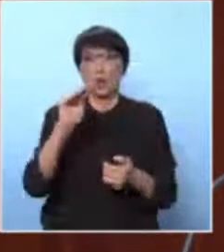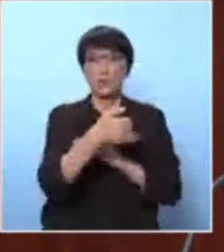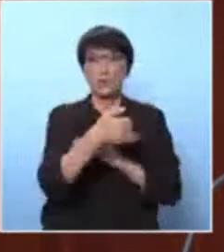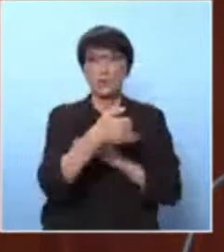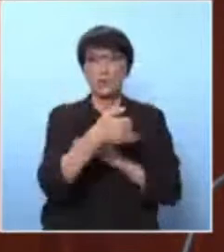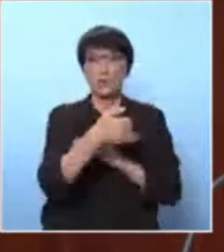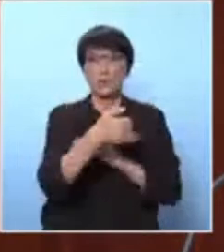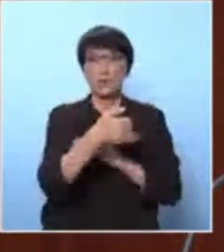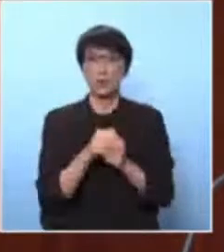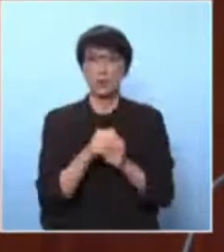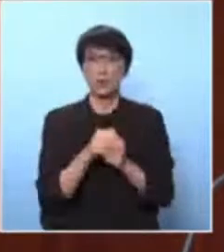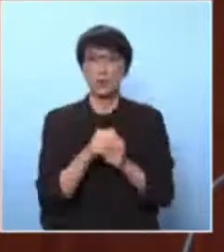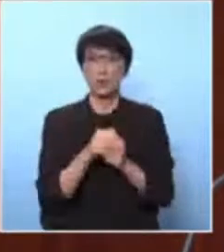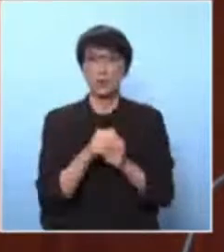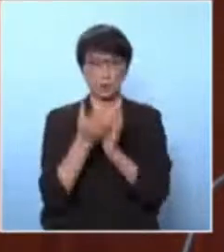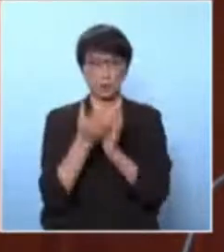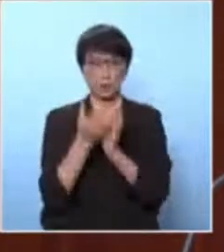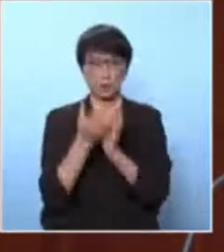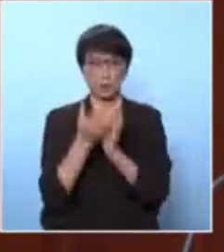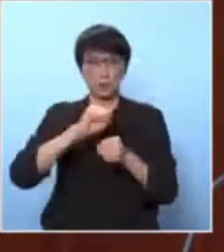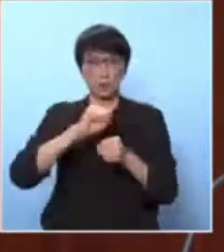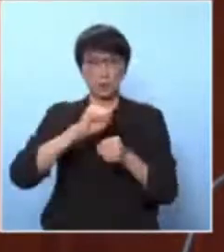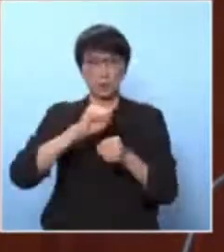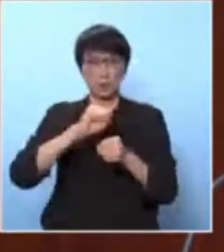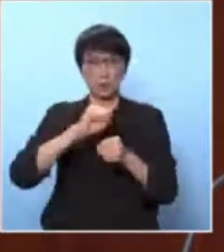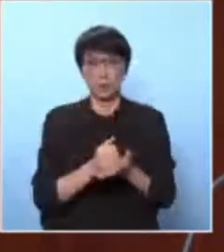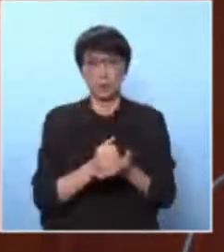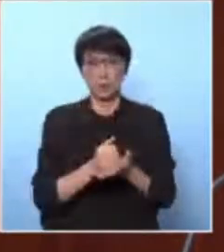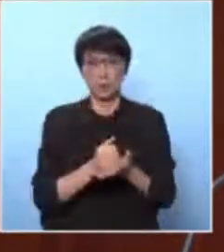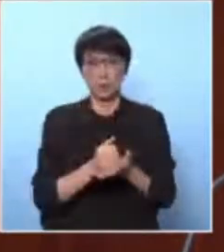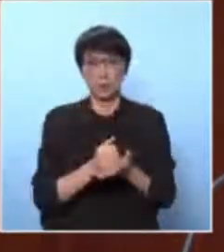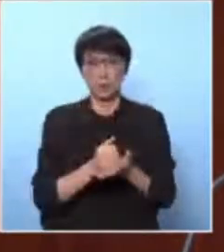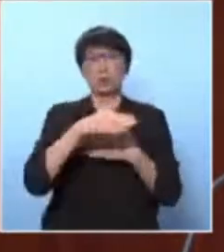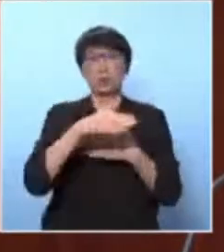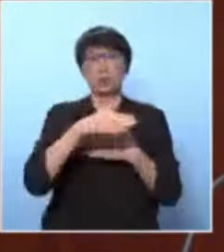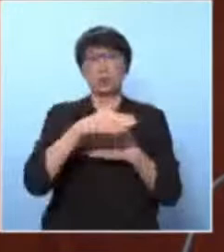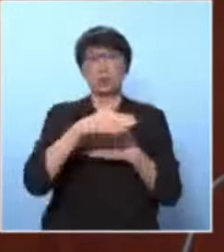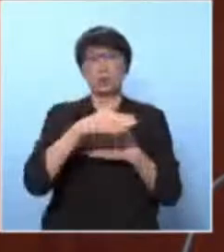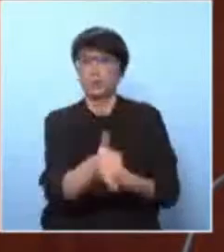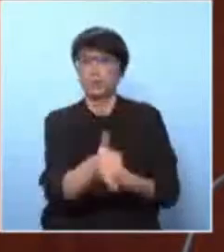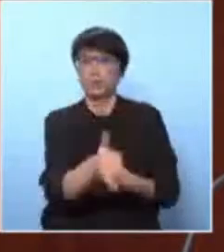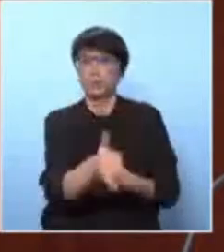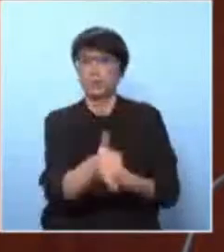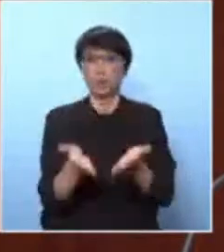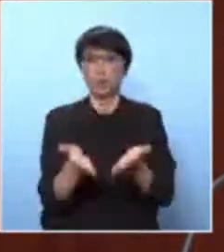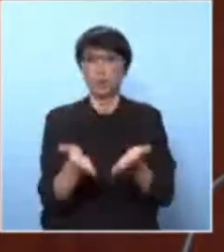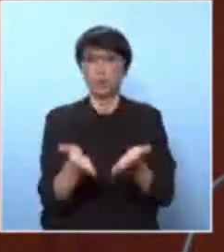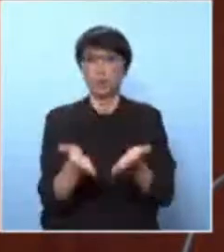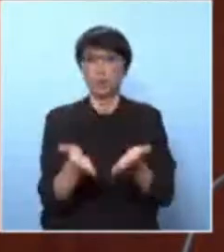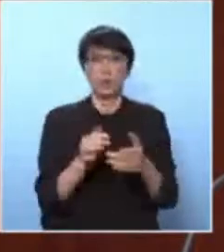recruitment and outreaching efforts to invite job applications from EMs.